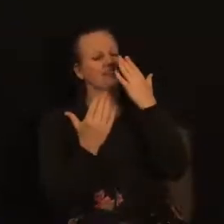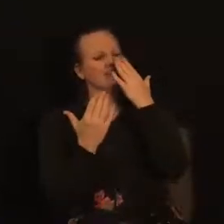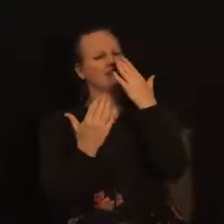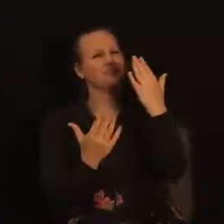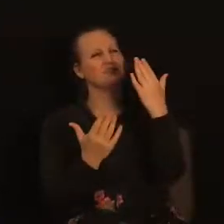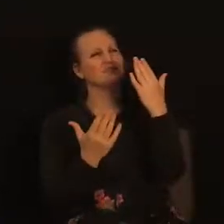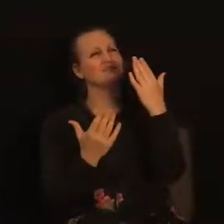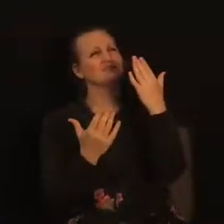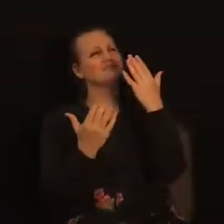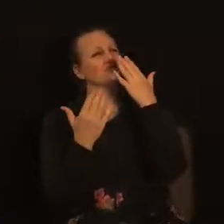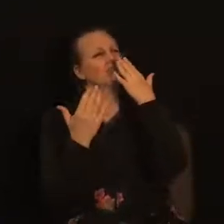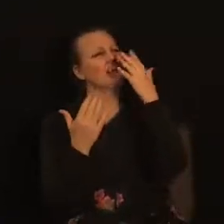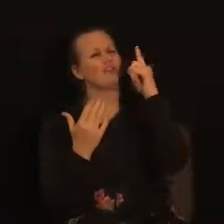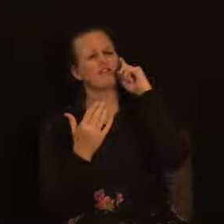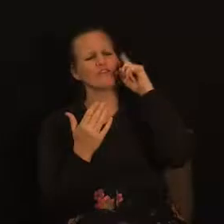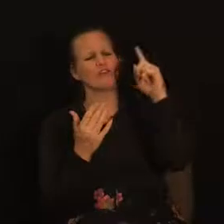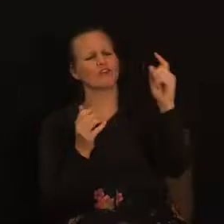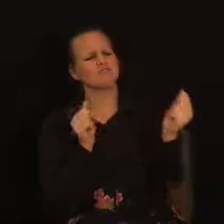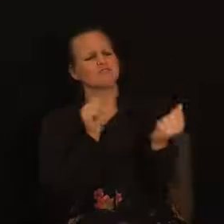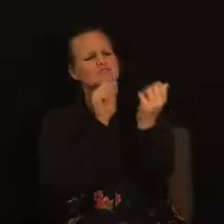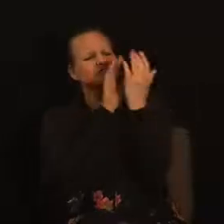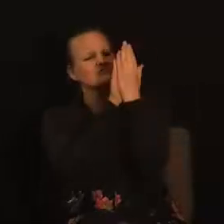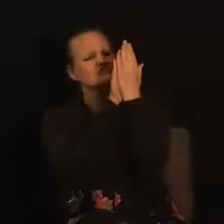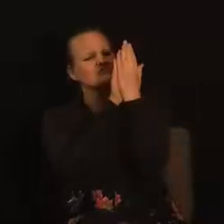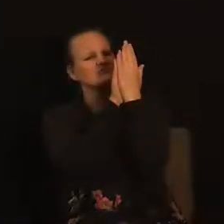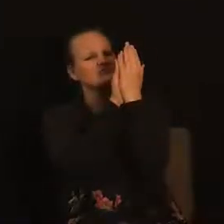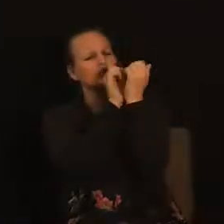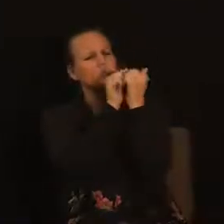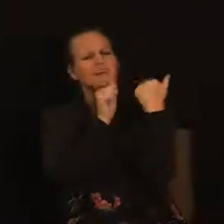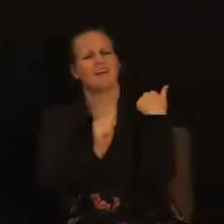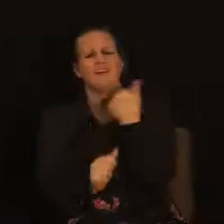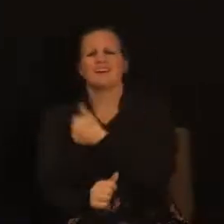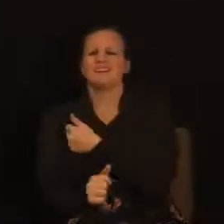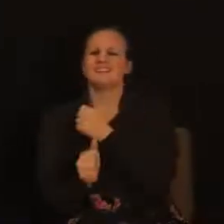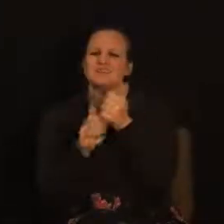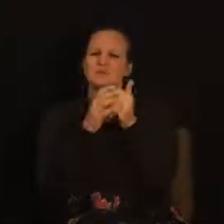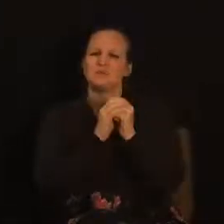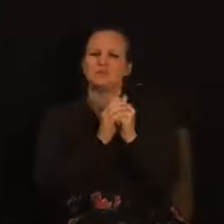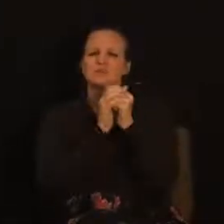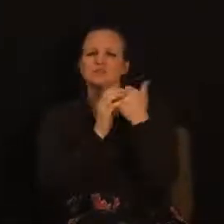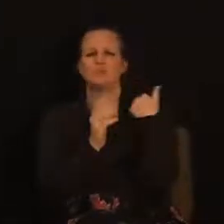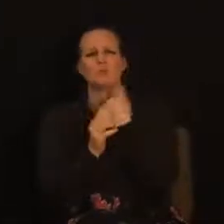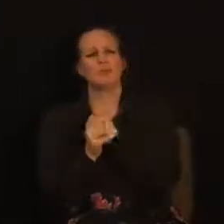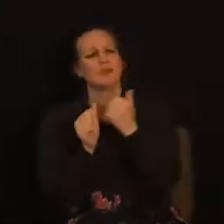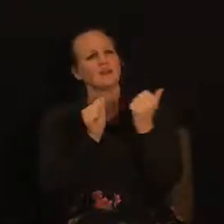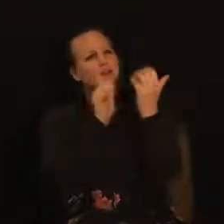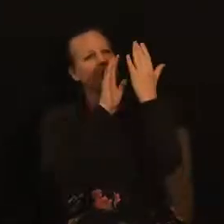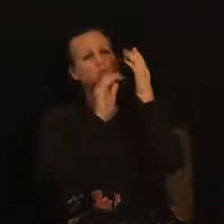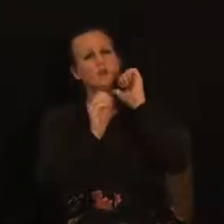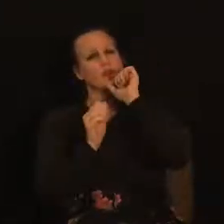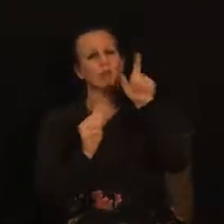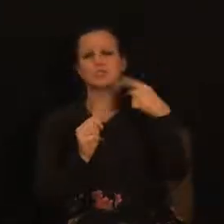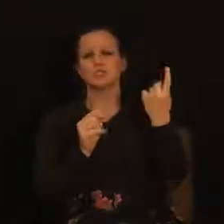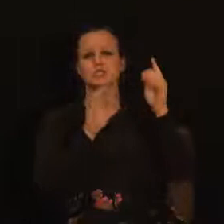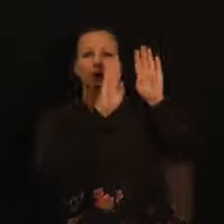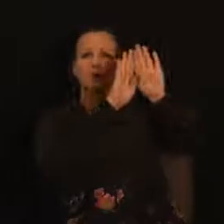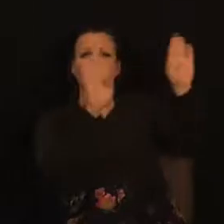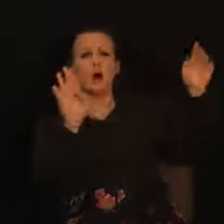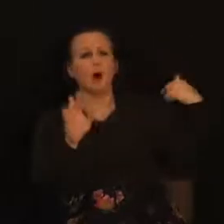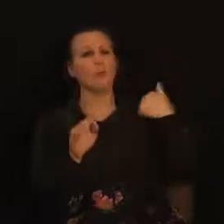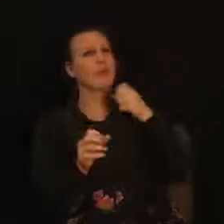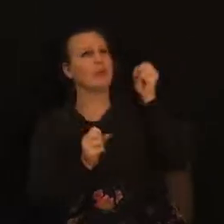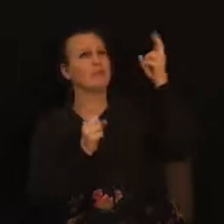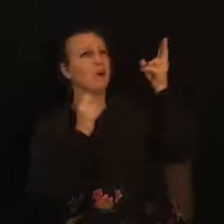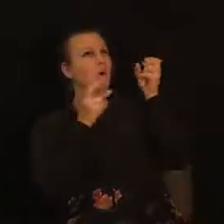in worship, that when we come before you, that you're not just a blank wall that we're throwing